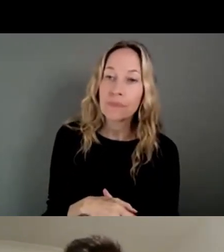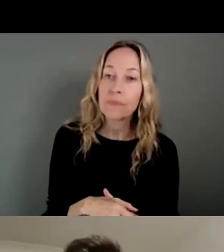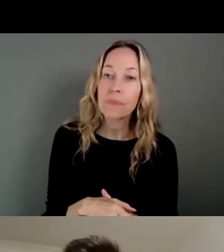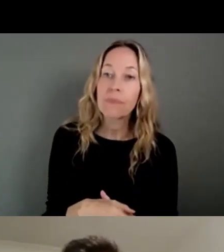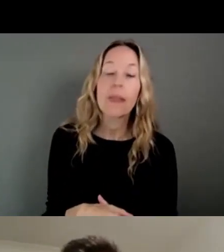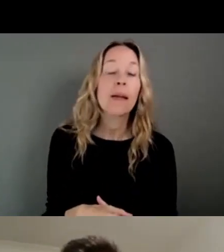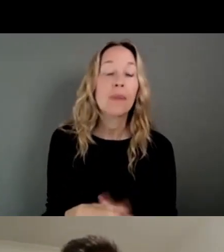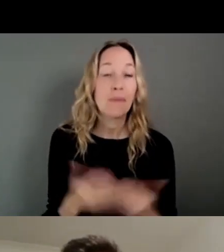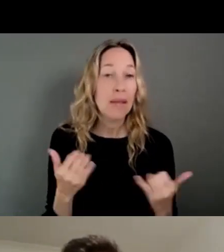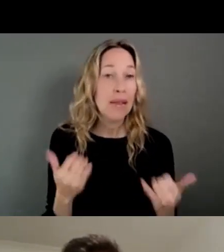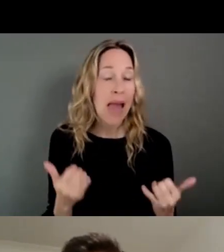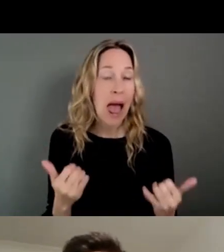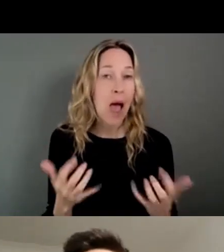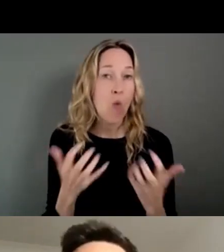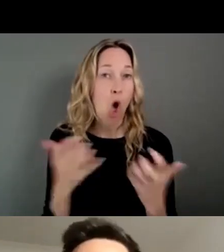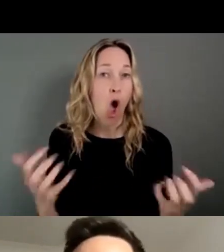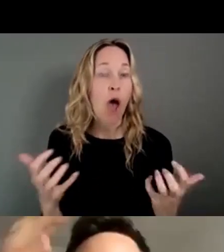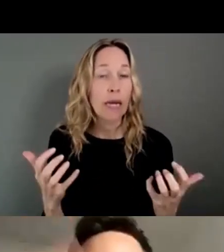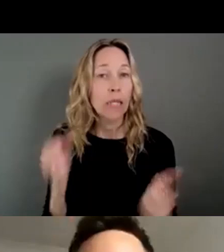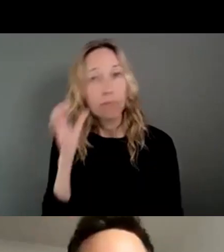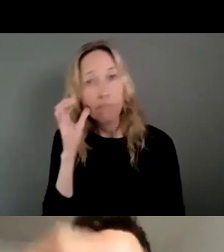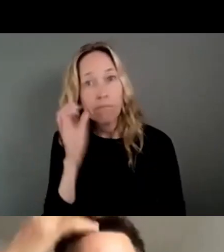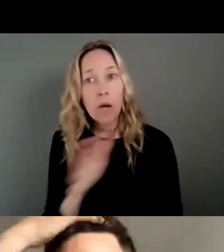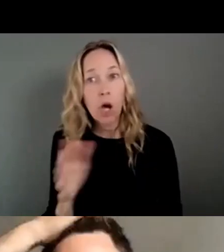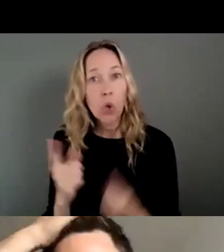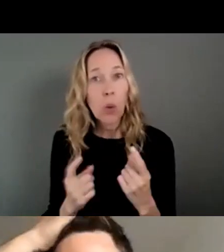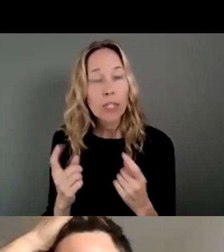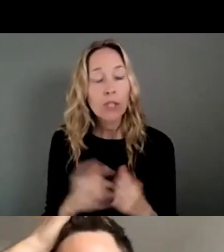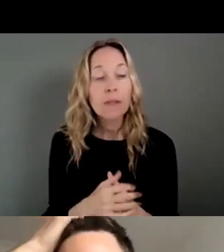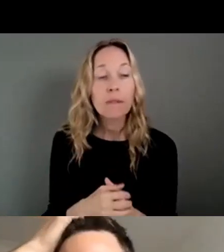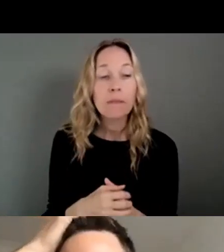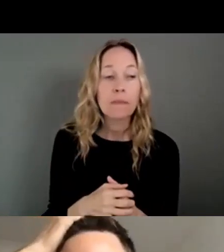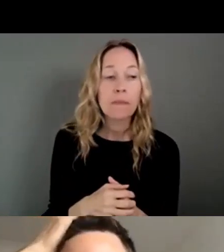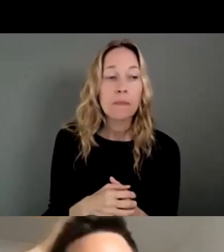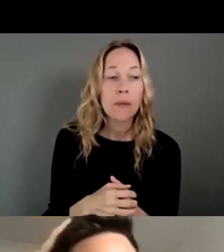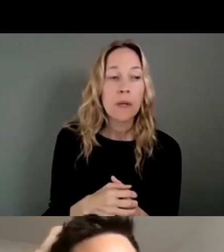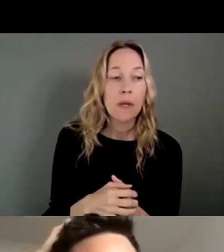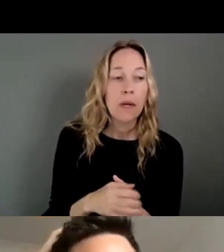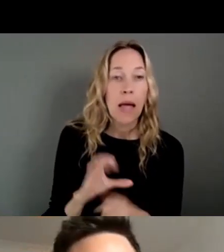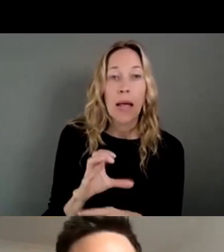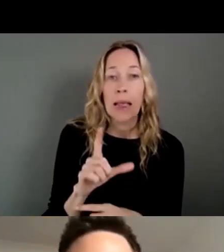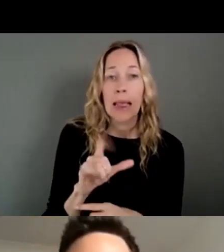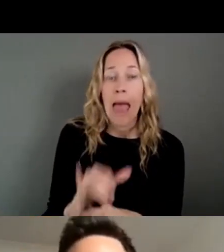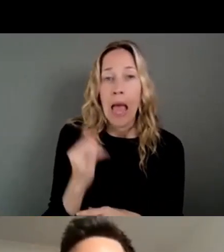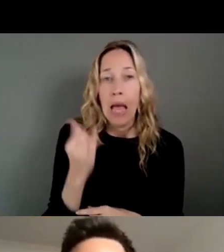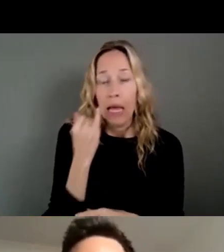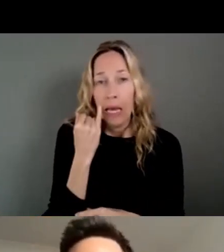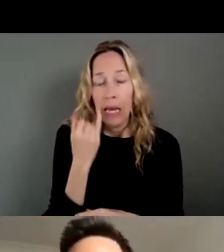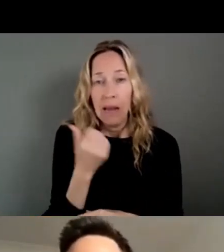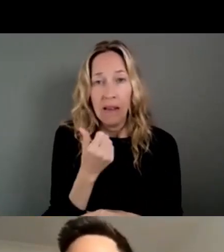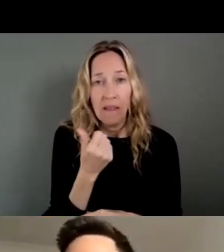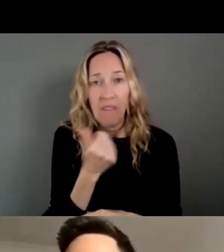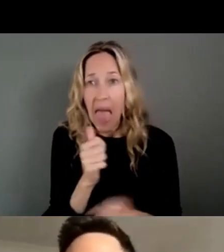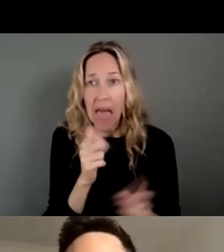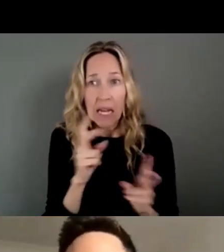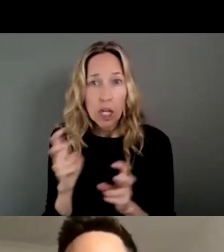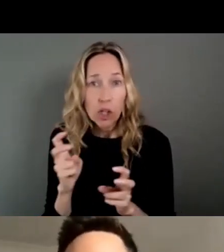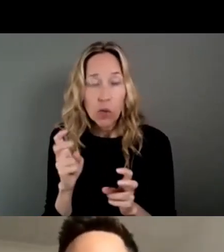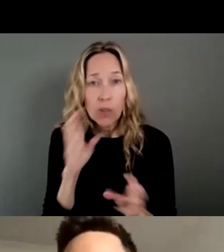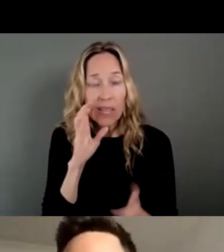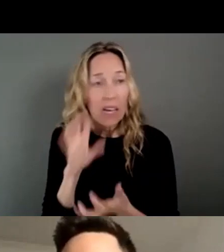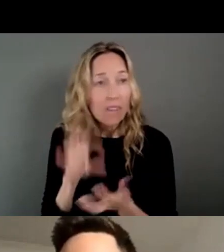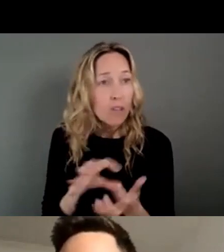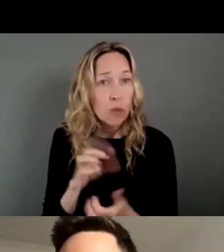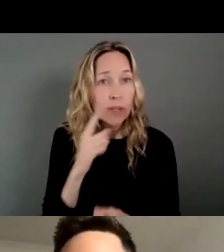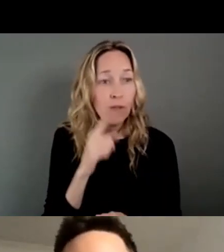some questions. Yeah, for anybody, if it was confusing in our session, I mean, I think we were all open to stay